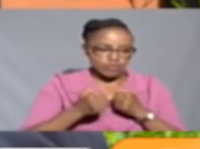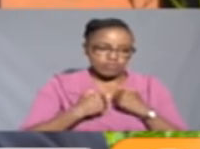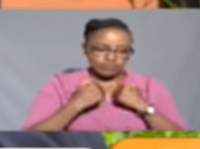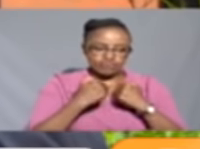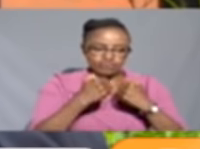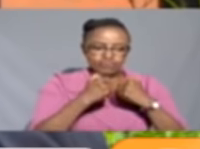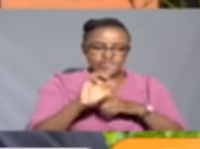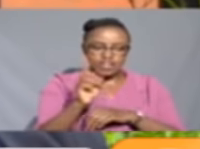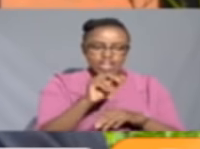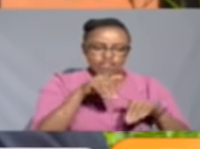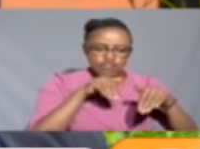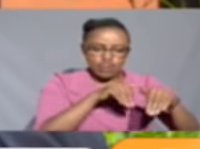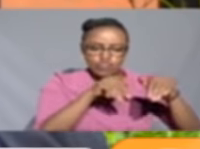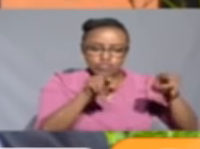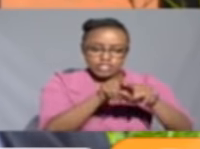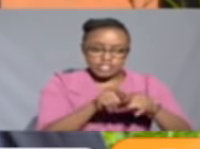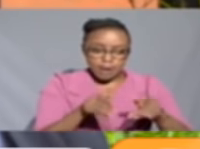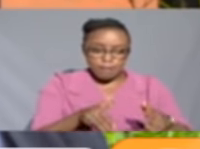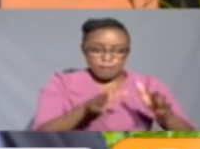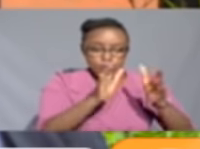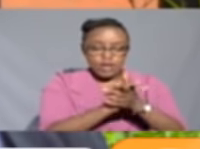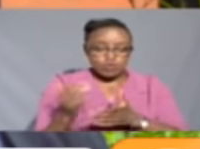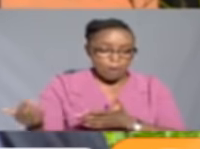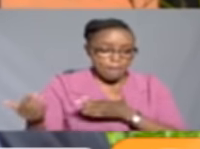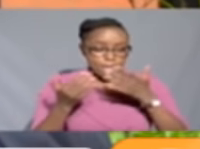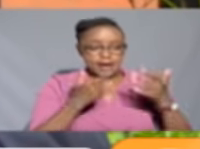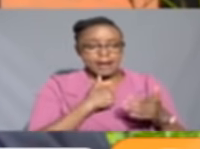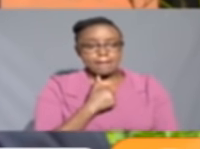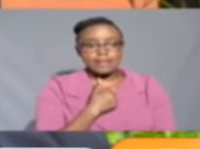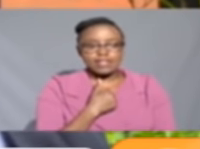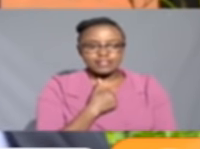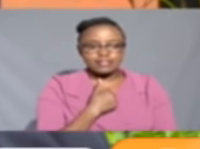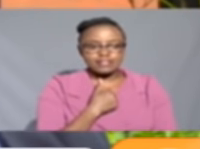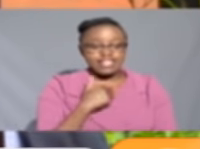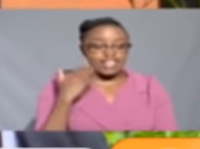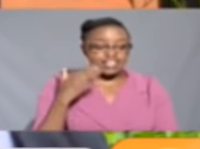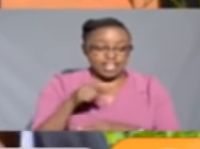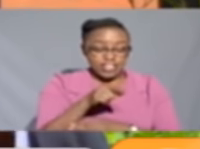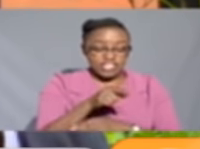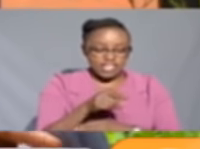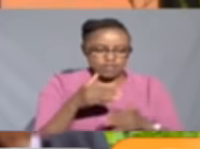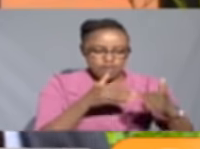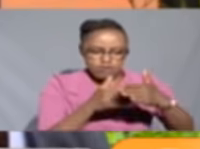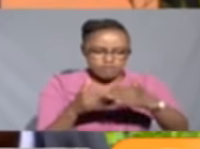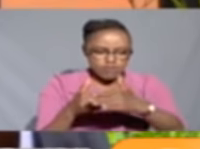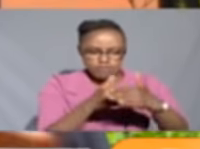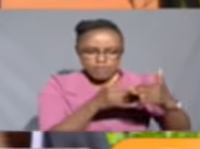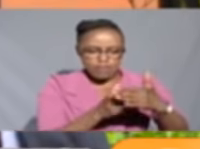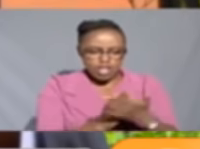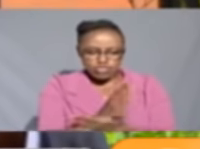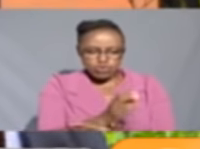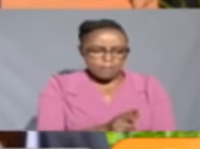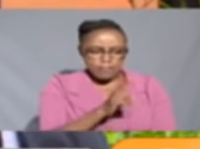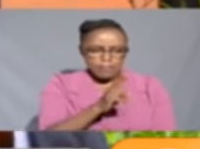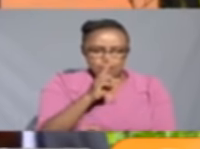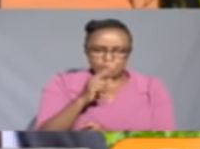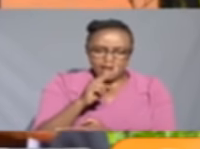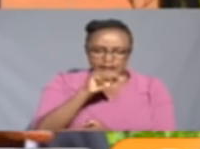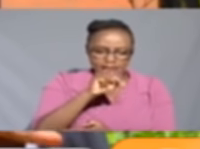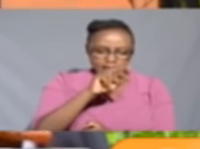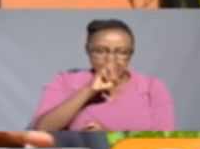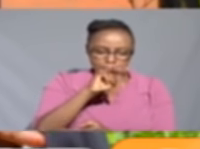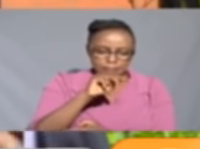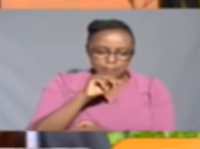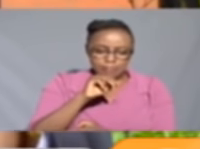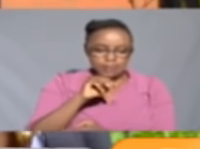following the same route they had taken to bring me, and erected roadblocks here and there, threw tear gas at the NRM people who were